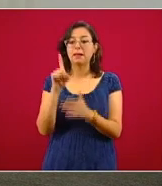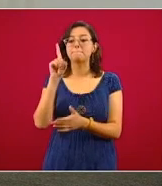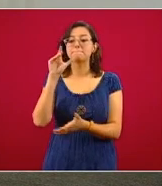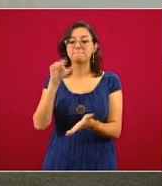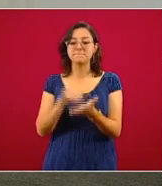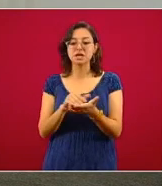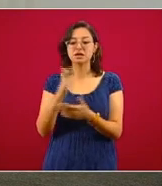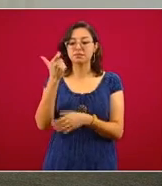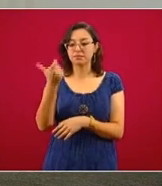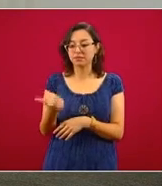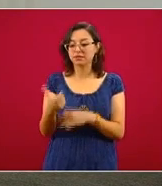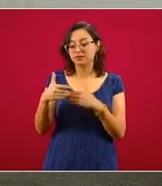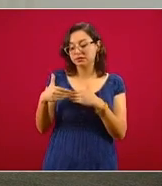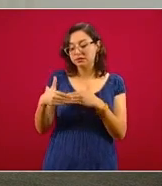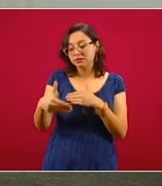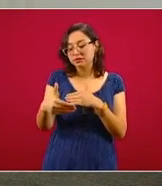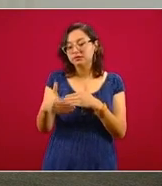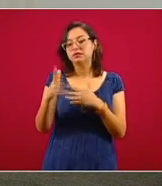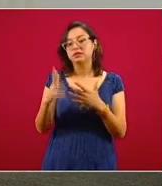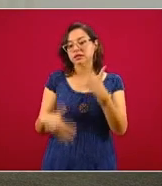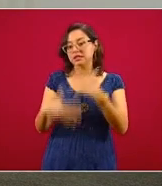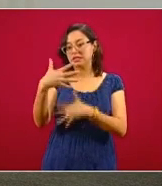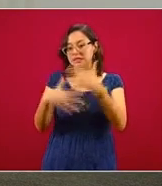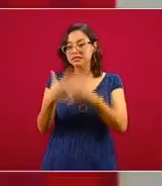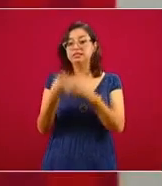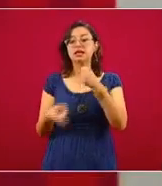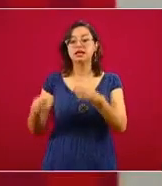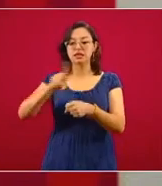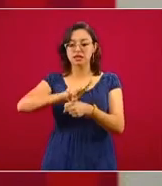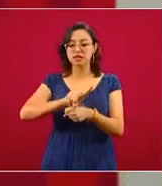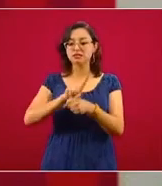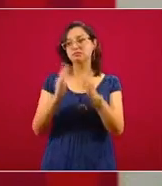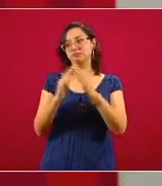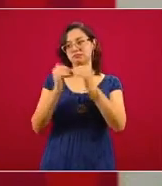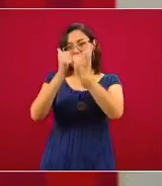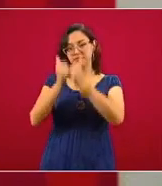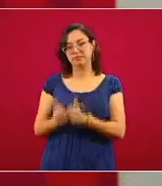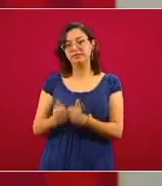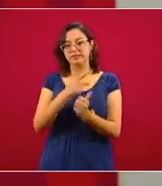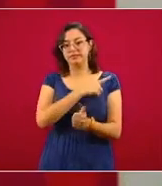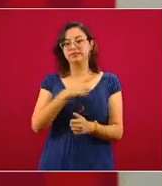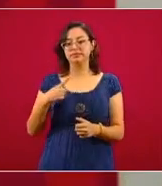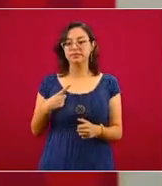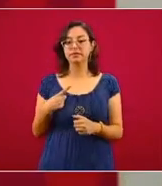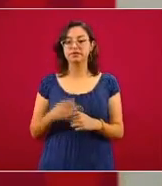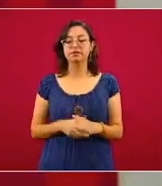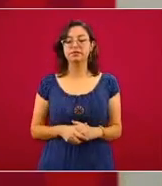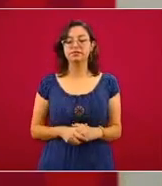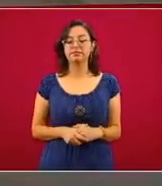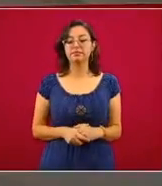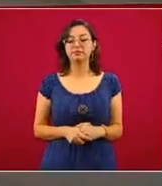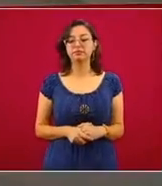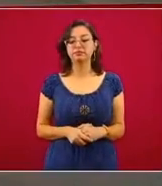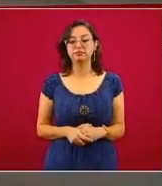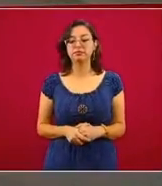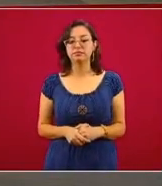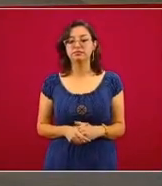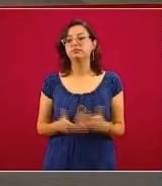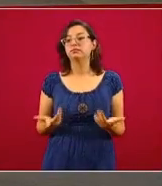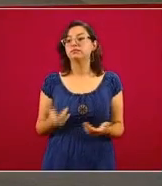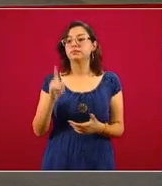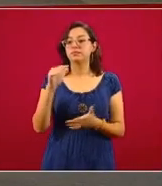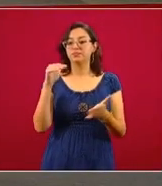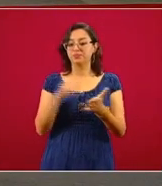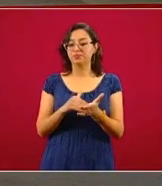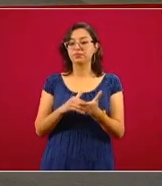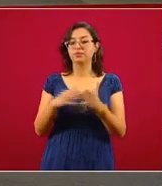15 pesos 1,000 para que pesos pueda on it pasar toda la so that you familia. can 15 spend días es el 15 tiempo days, which is the mínimo que minimum deben estar en time su that we casa. need you to Hasta la stay fecha se han at dado home. más de 7,000